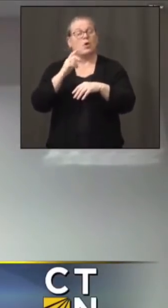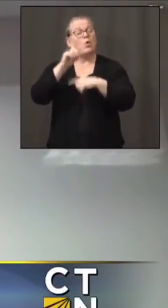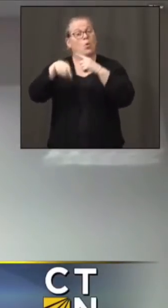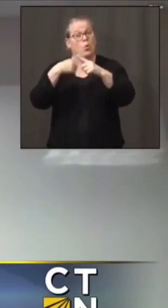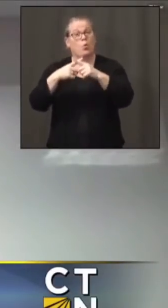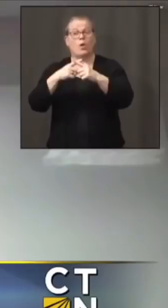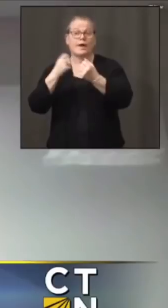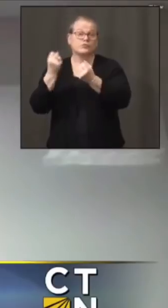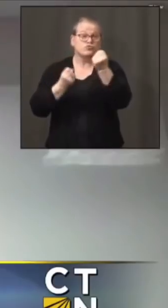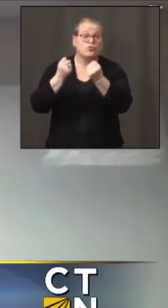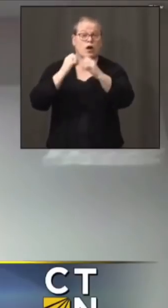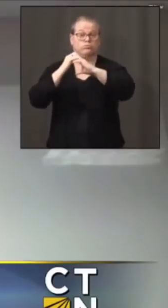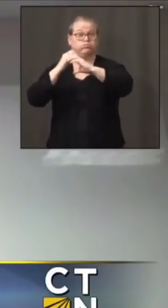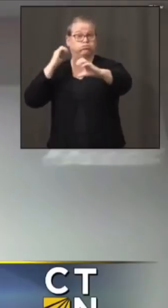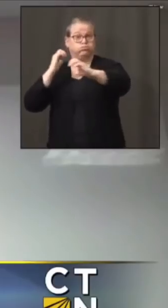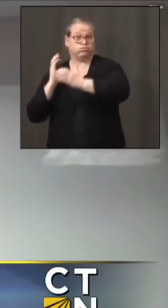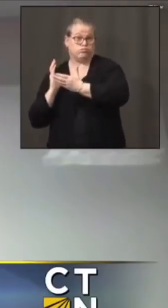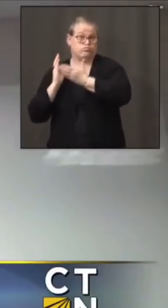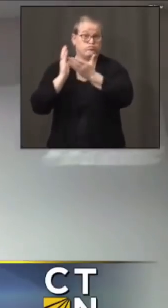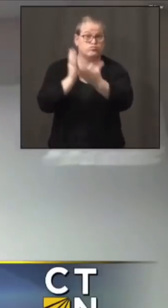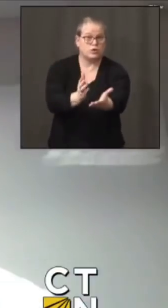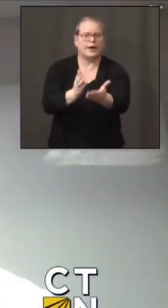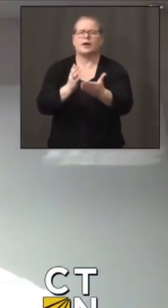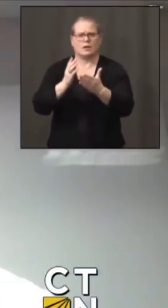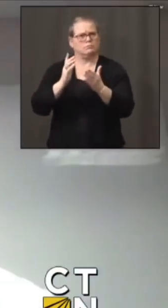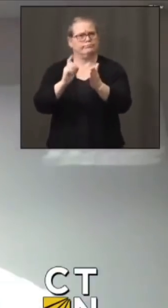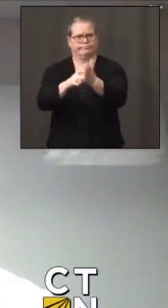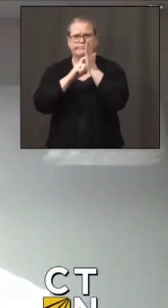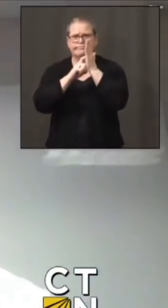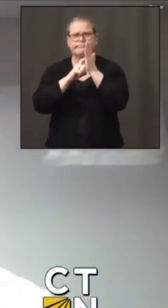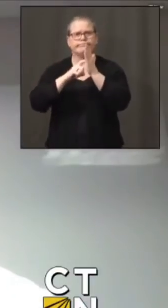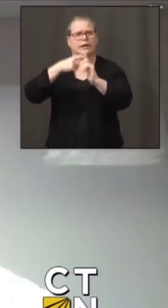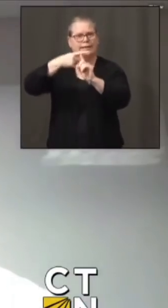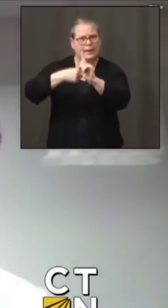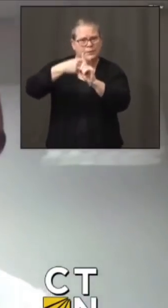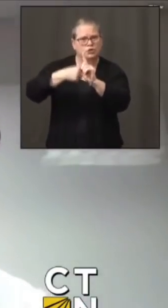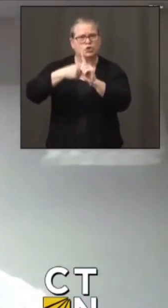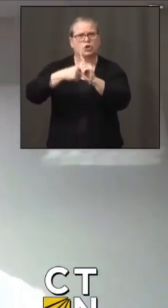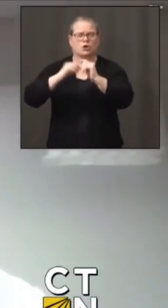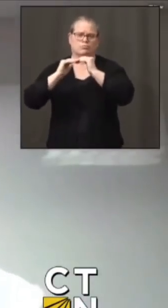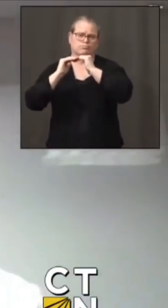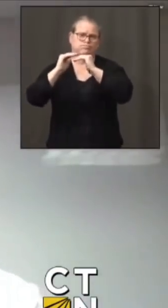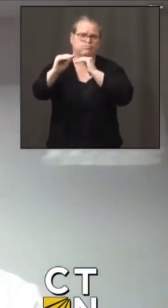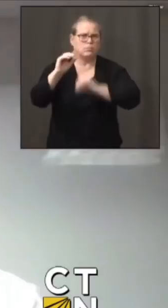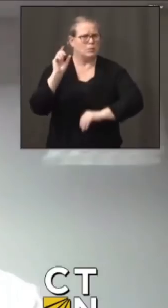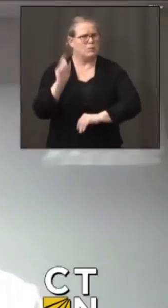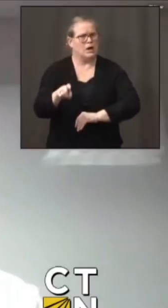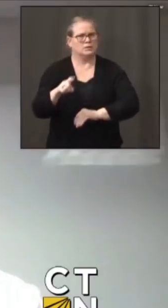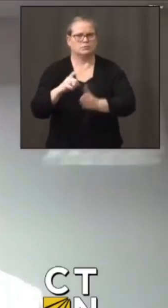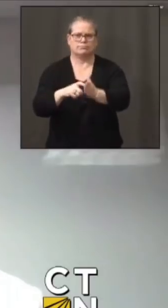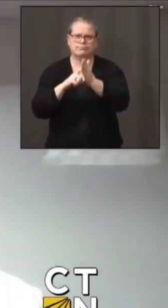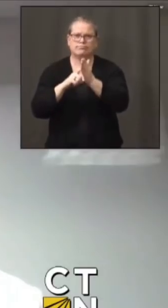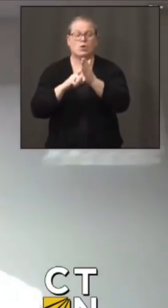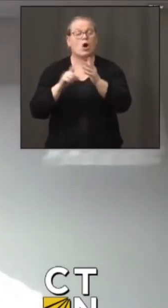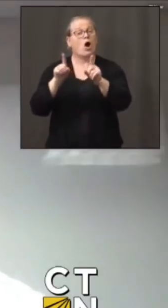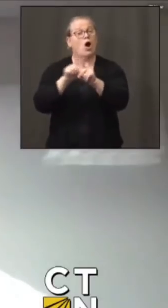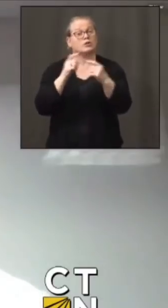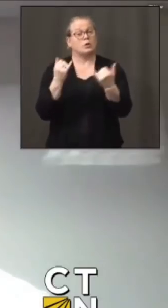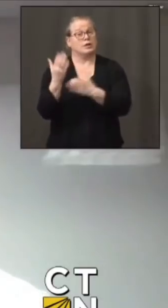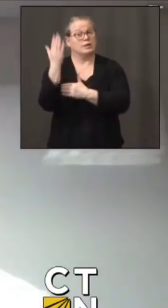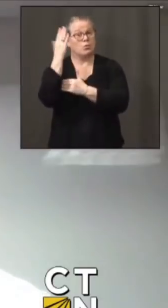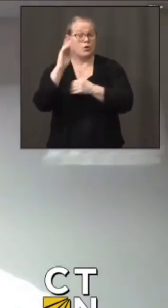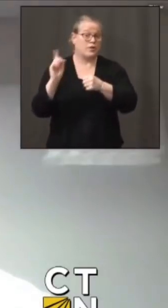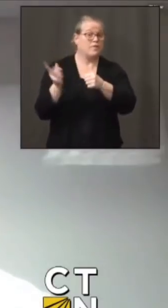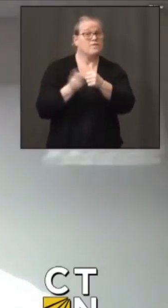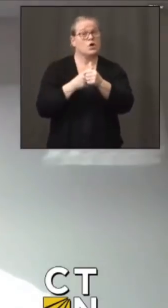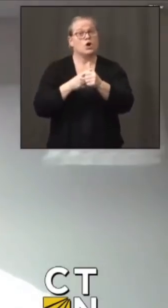they're transported in, maintain the temperature required. Also, this morning when we opened the first box,